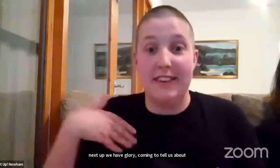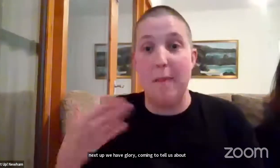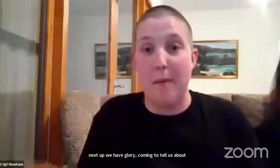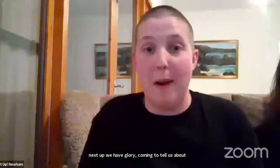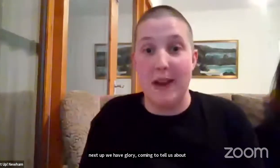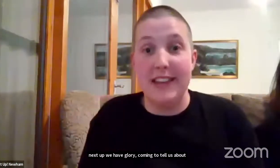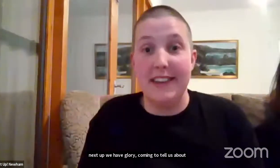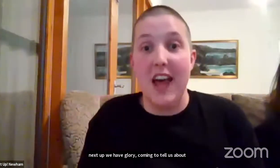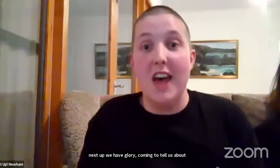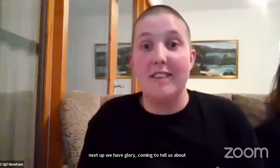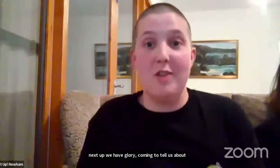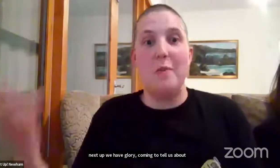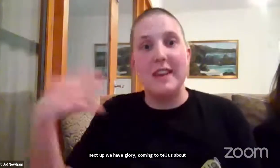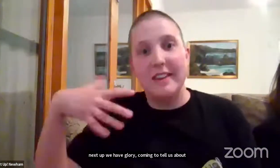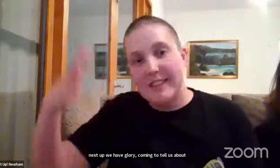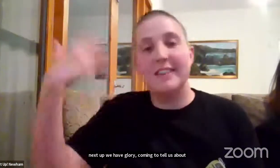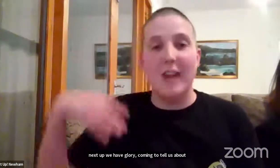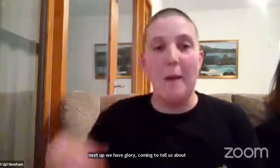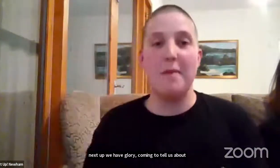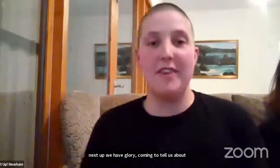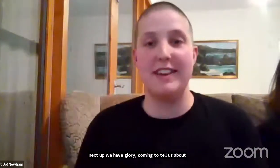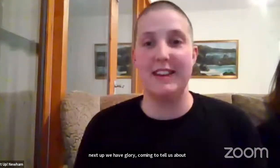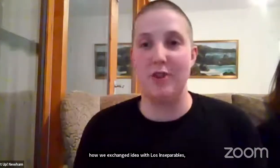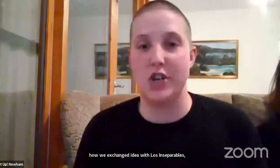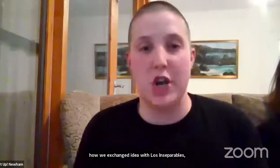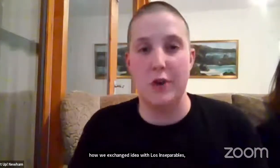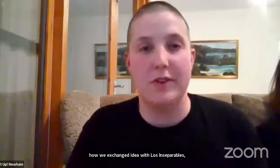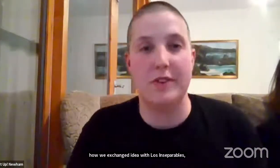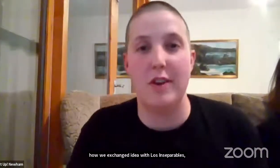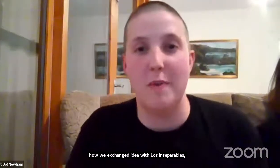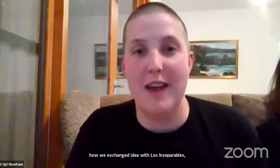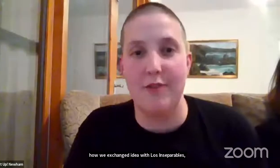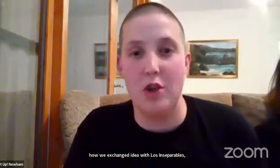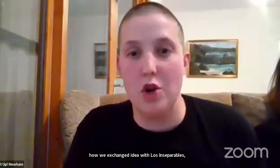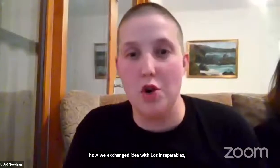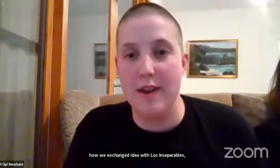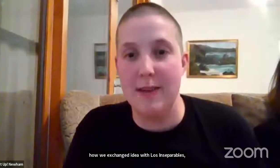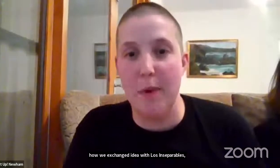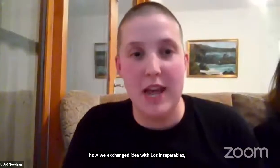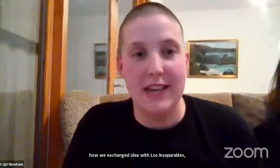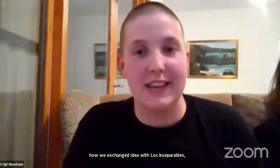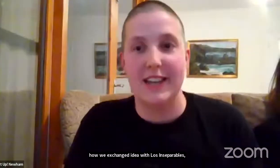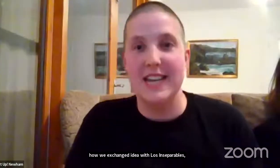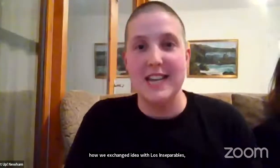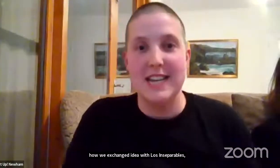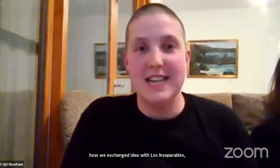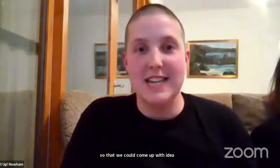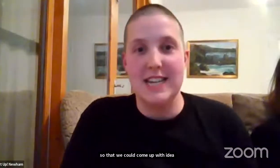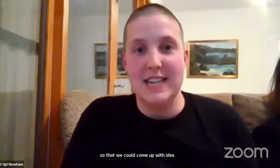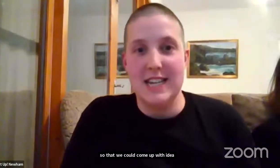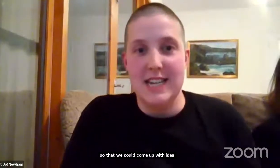with Los Inseparables so that we could come up with ideas for our show. So can we have Glory Spotlight?